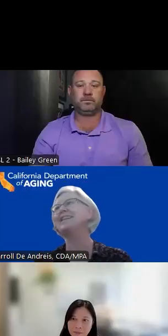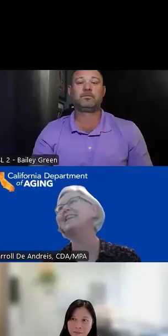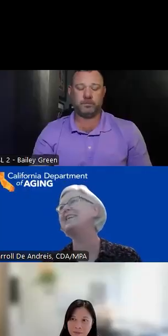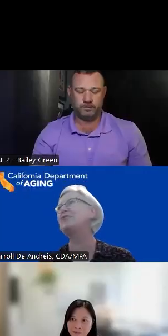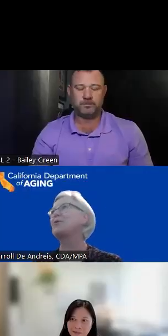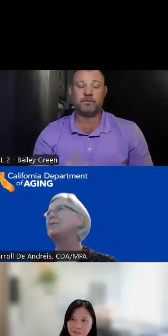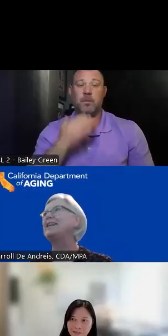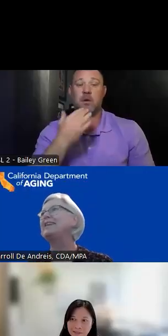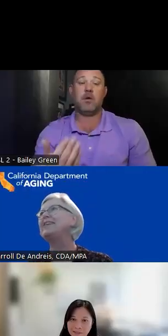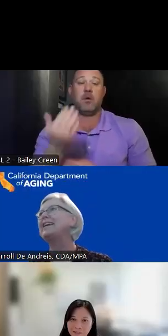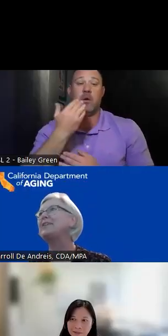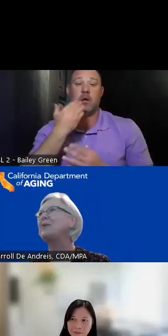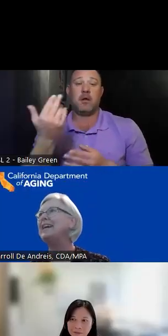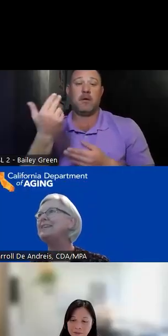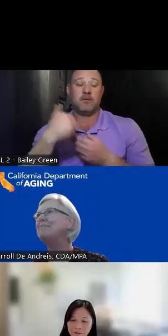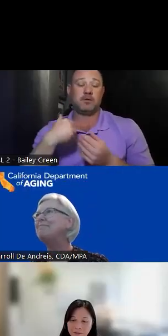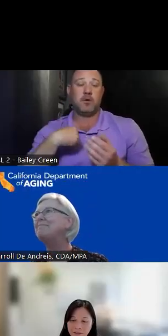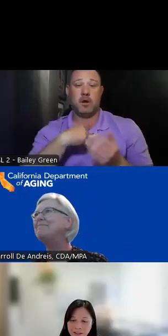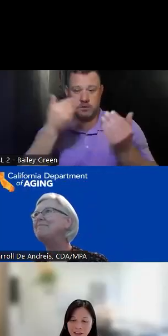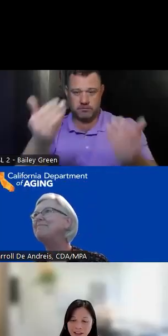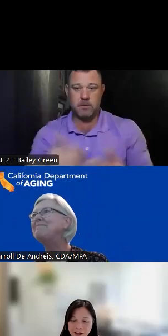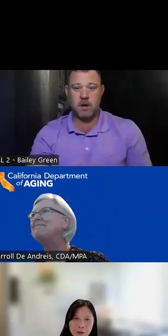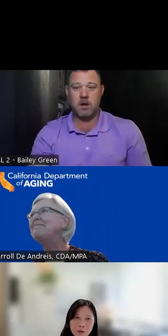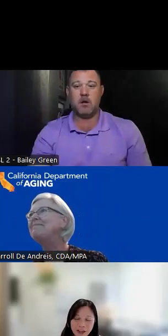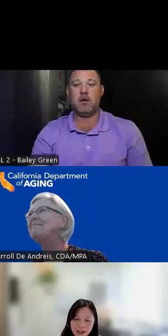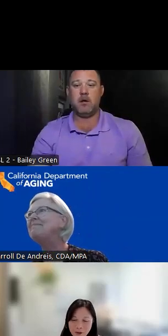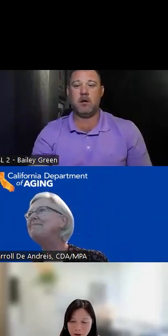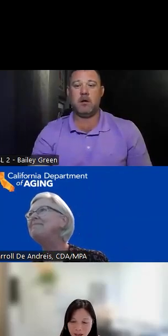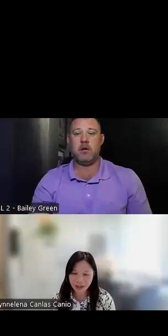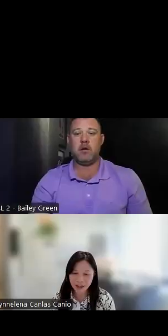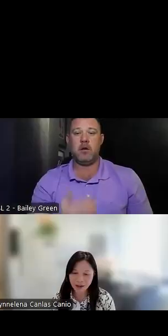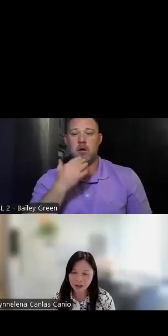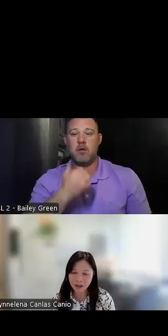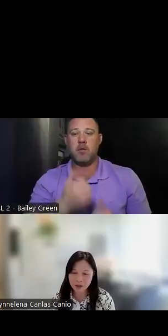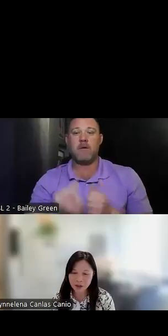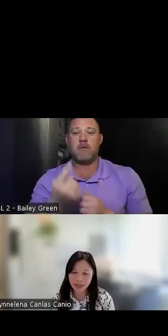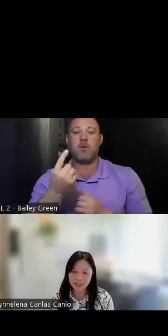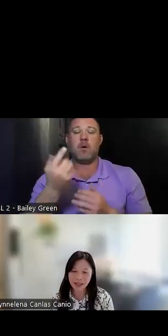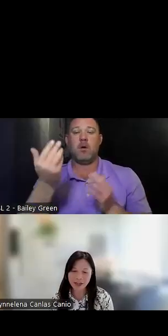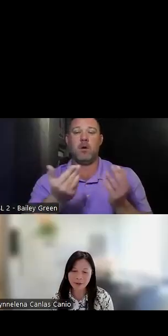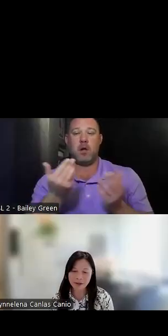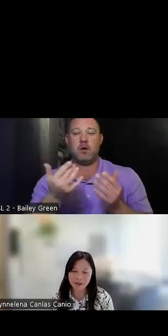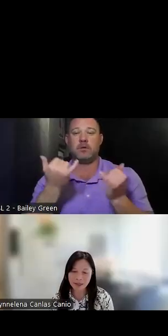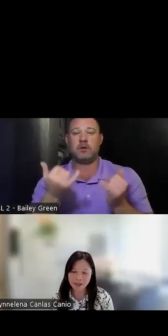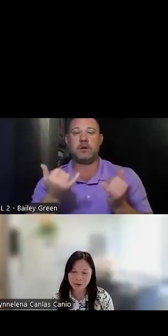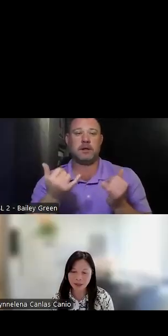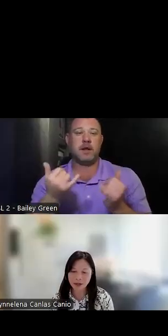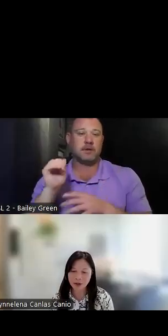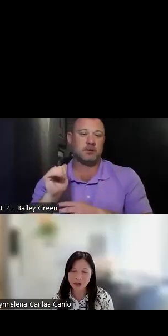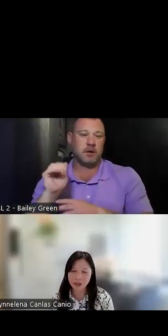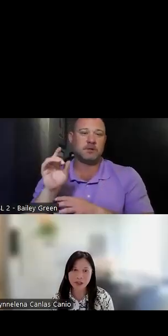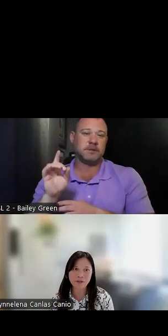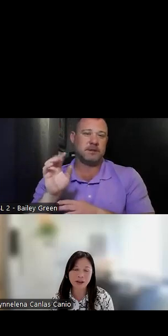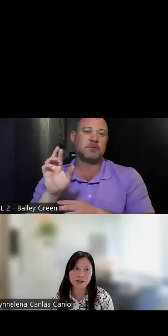Good morning. Thank you for being here, and go ahead. Good morning, everyone. Welcome to today's Alzheimer's Disease and